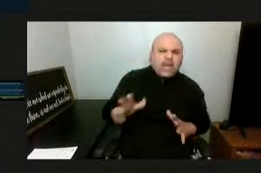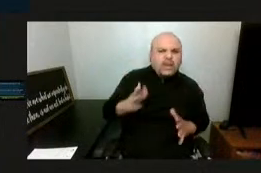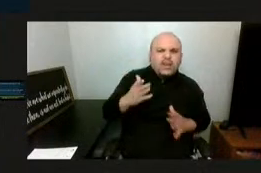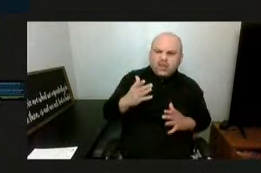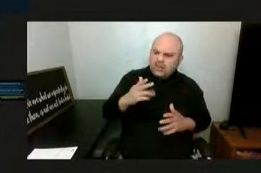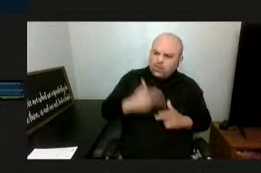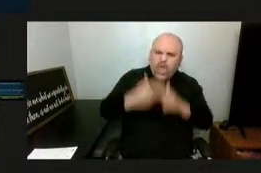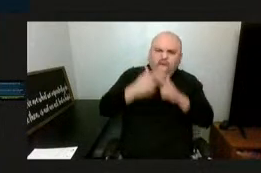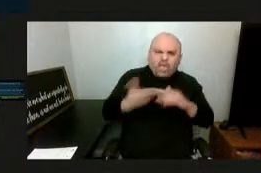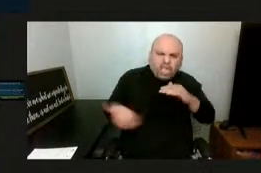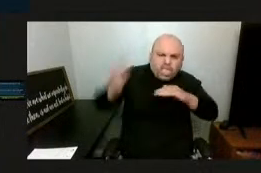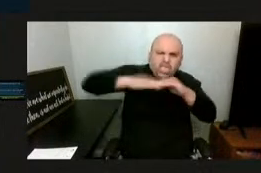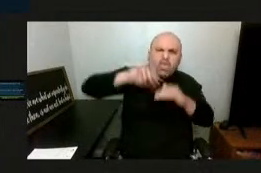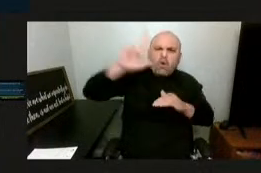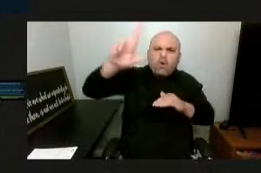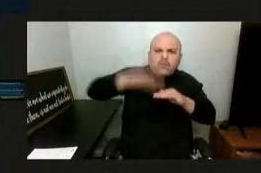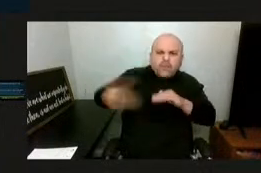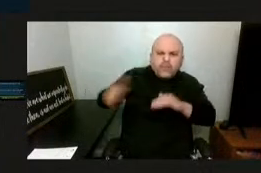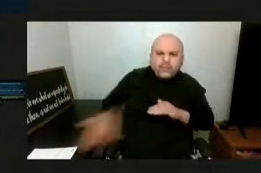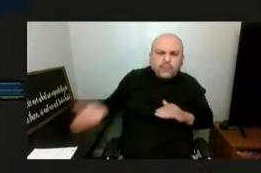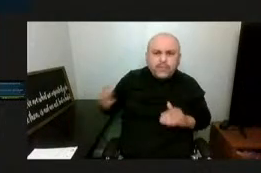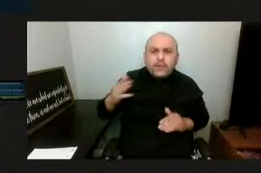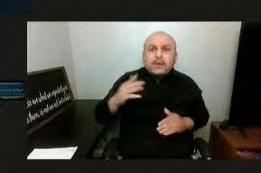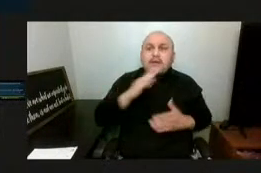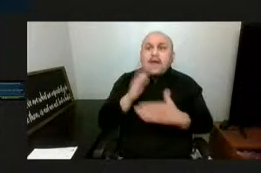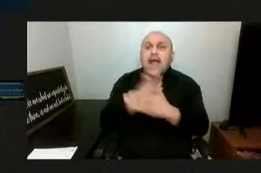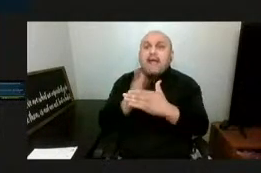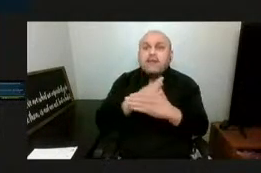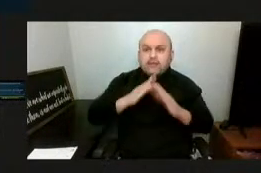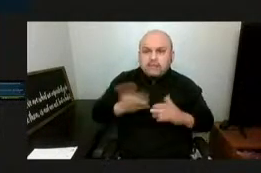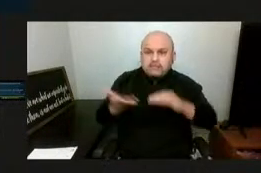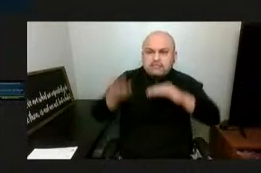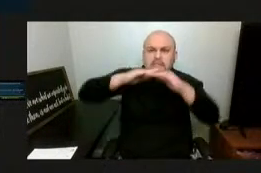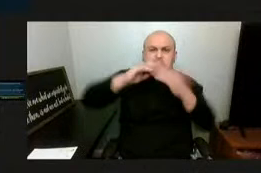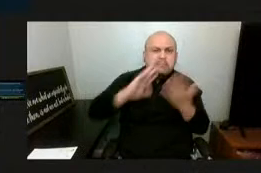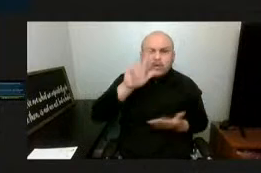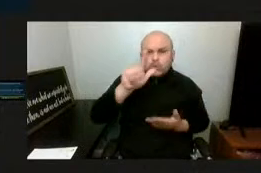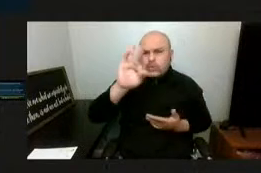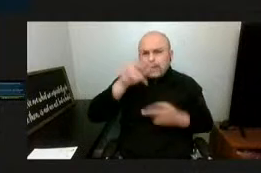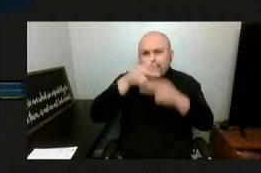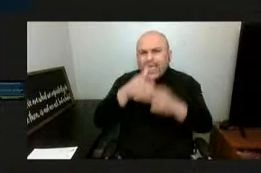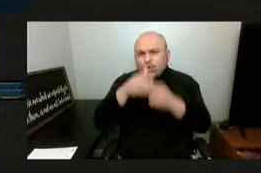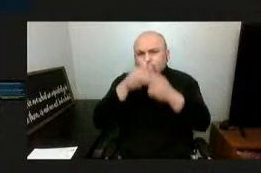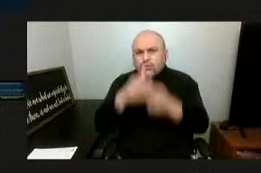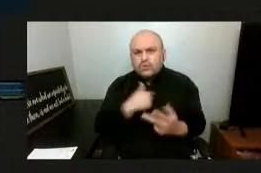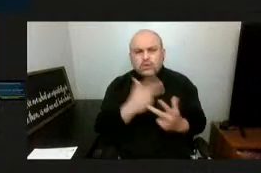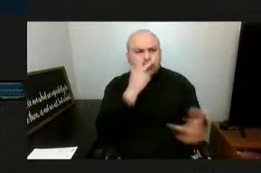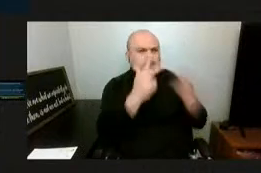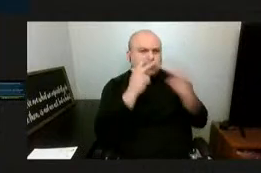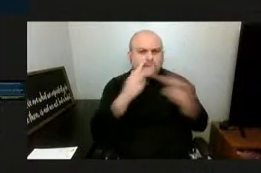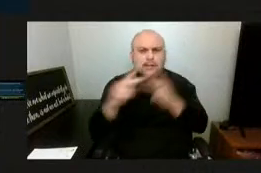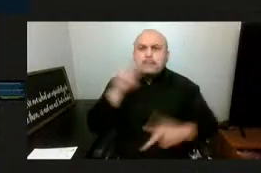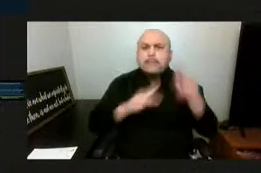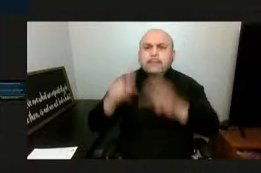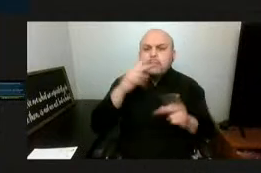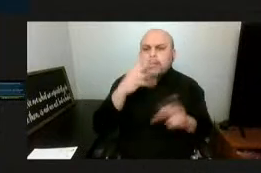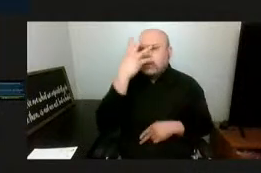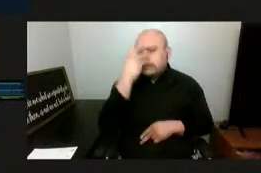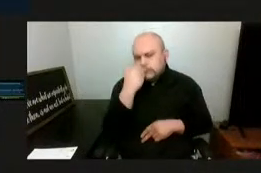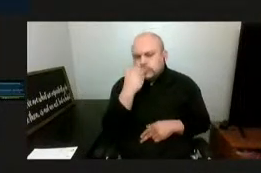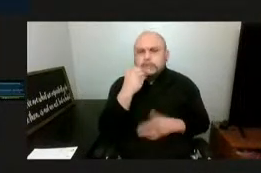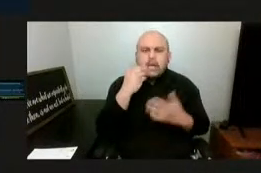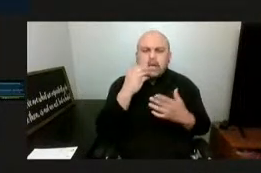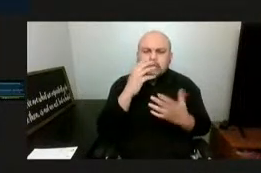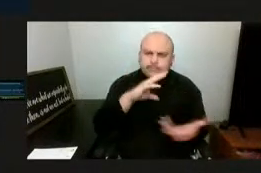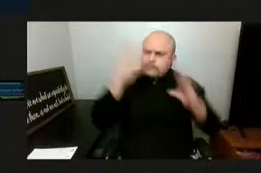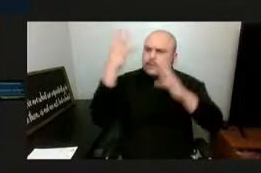losing weight, with the average weight gain being about 29 pounds. We're seeing that people are having sleep disturbances.